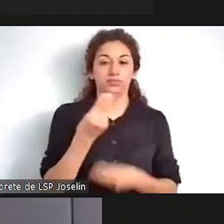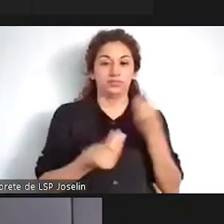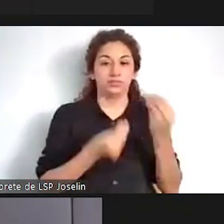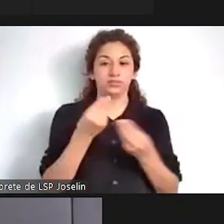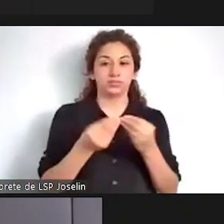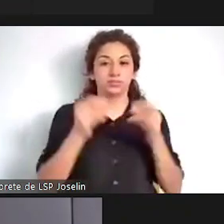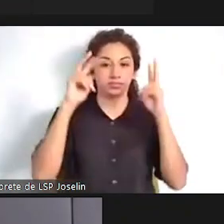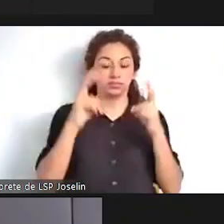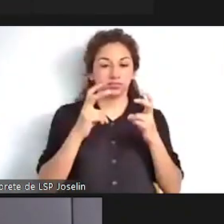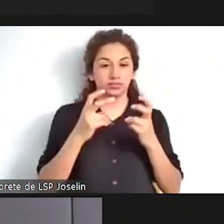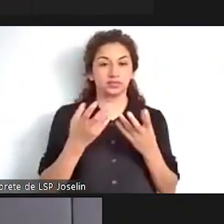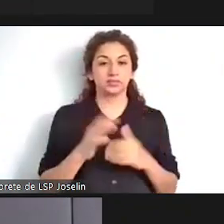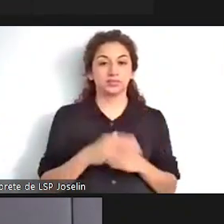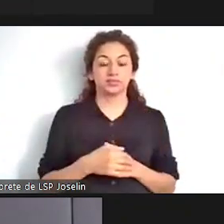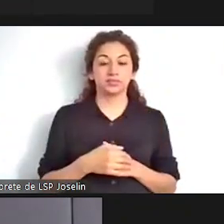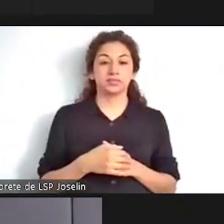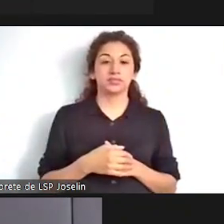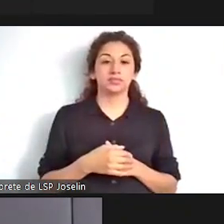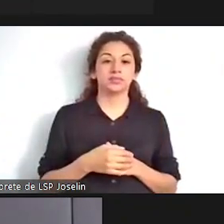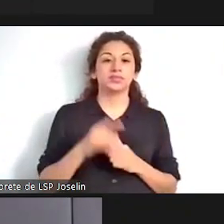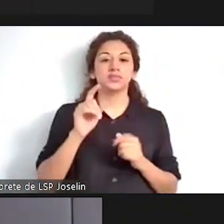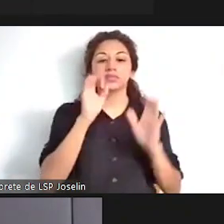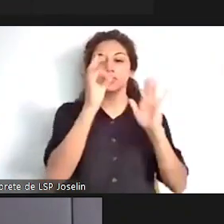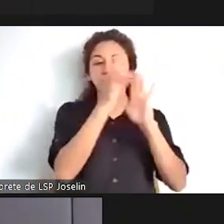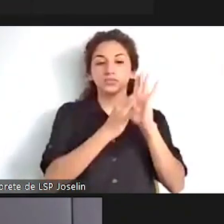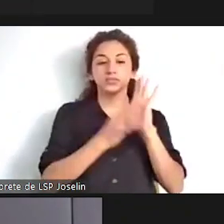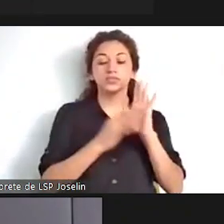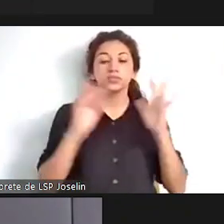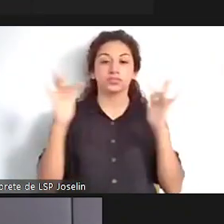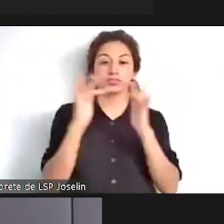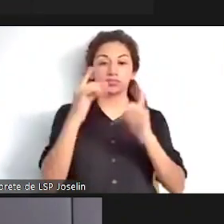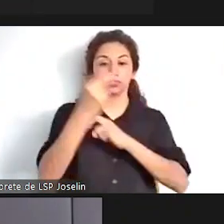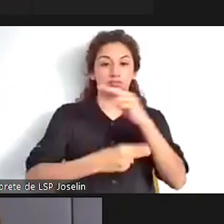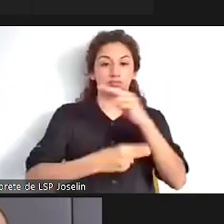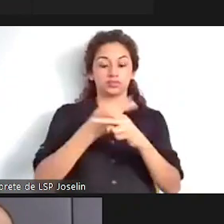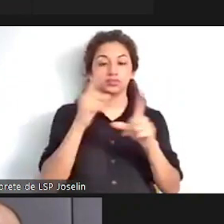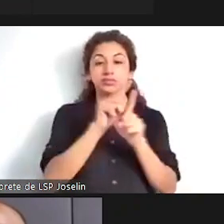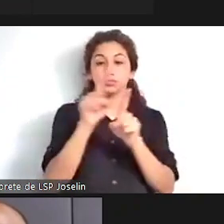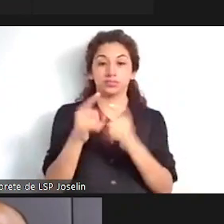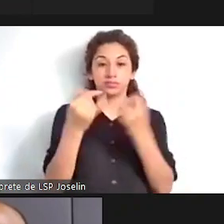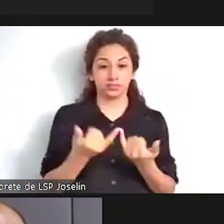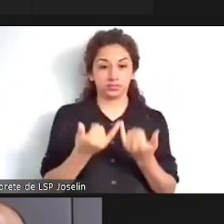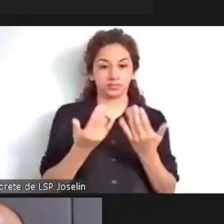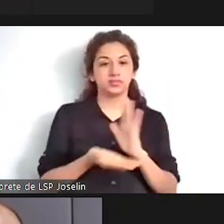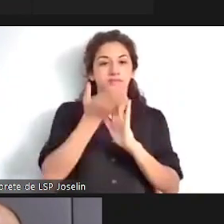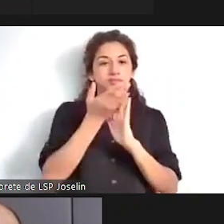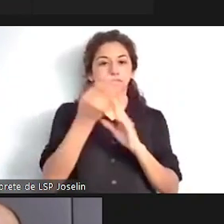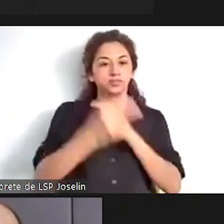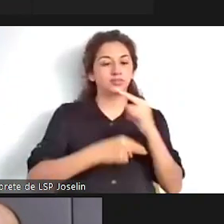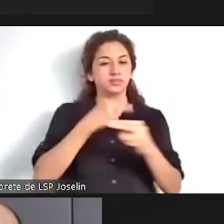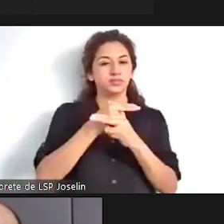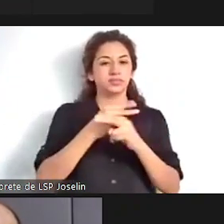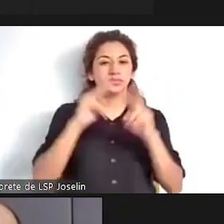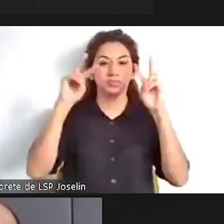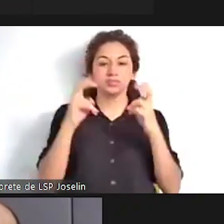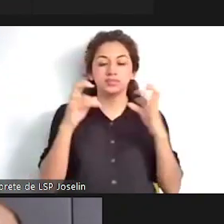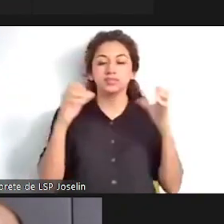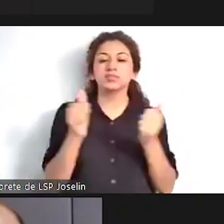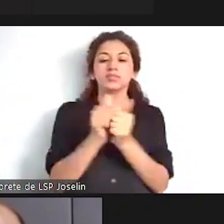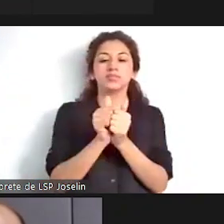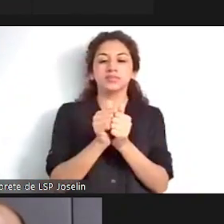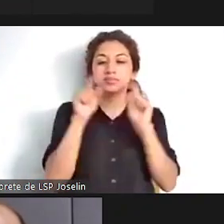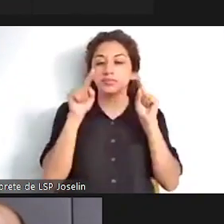we are incentivizing the role for the national contact focus point and also the